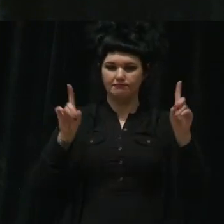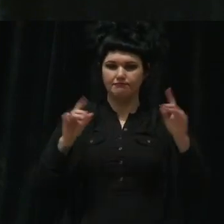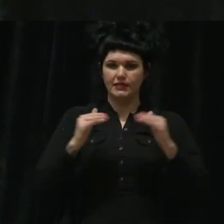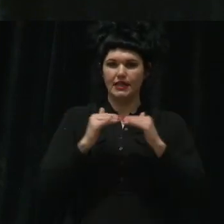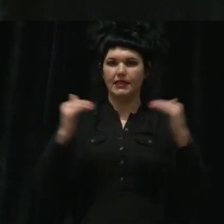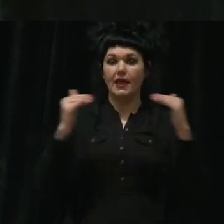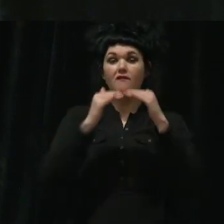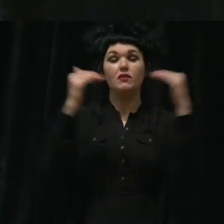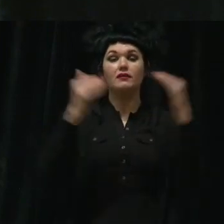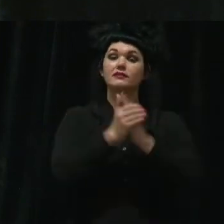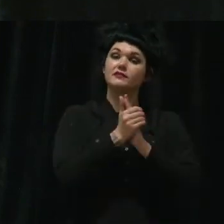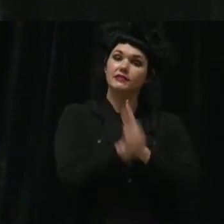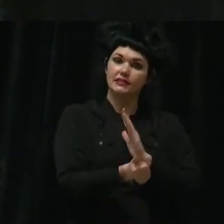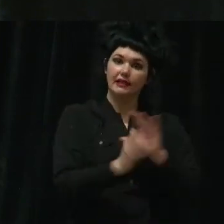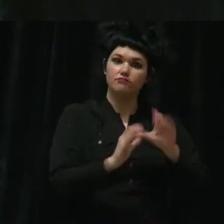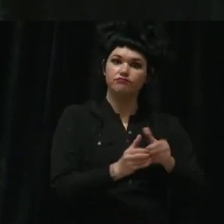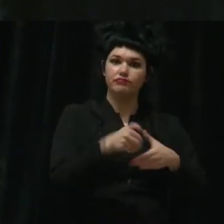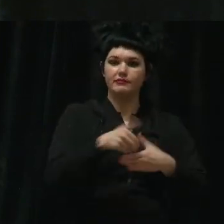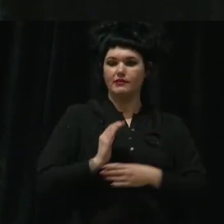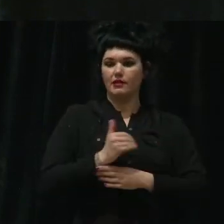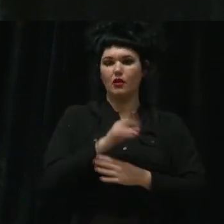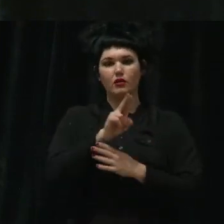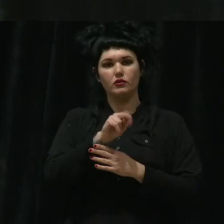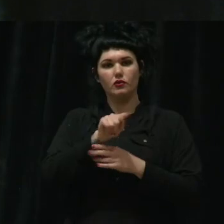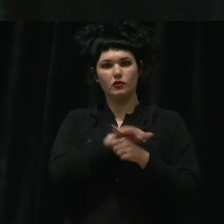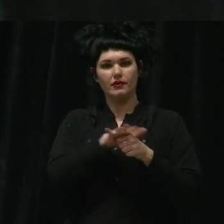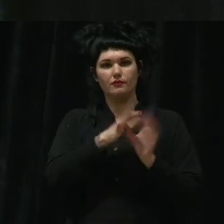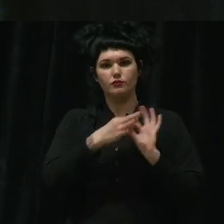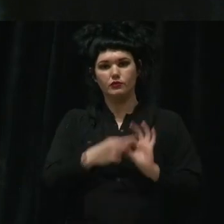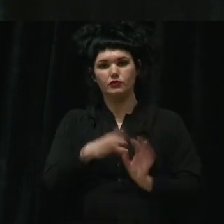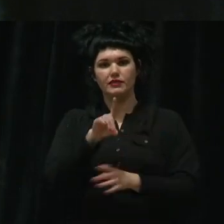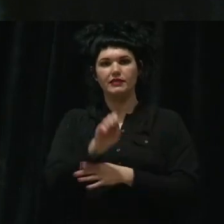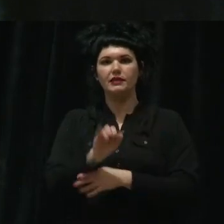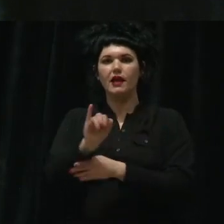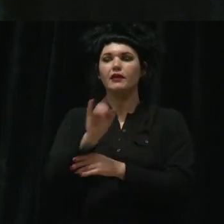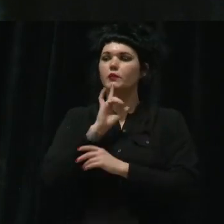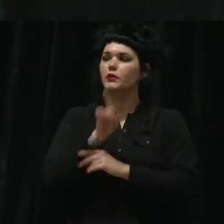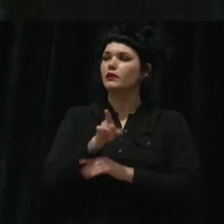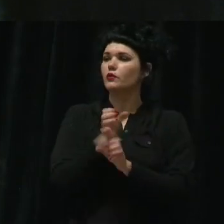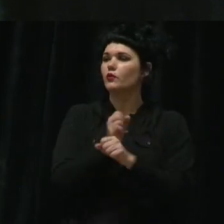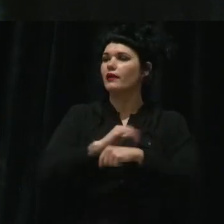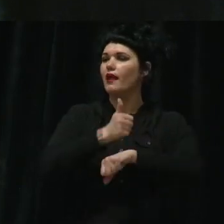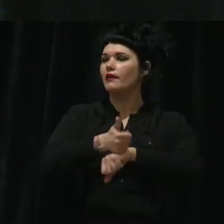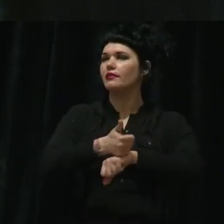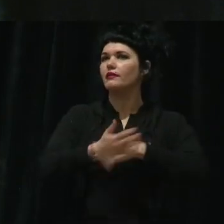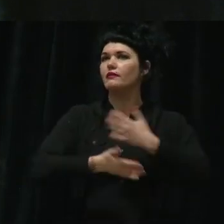levels of skills within our unit around DEI and to create the kind of